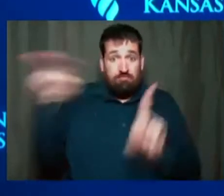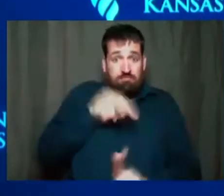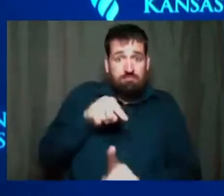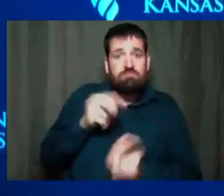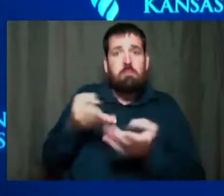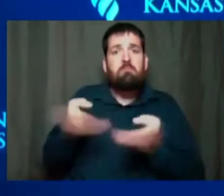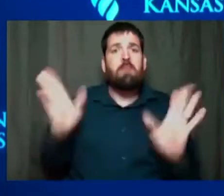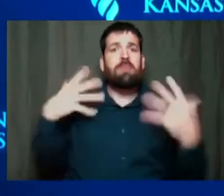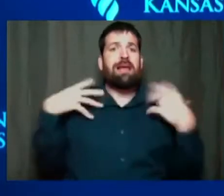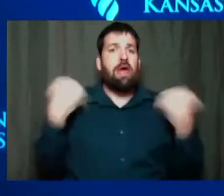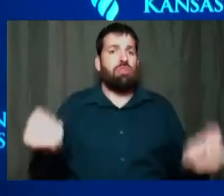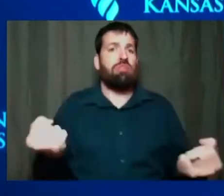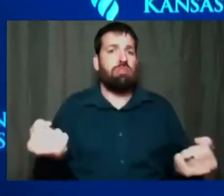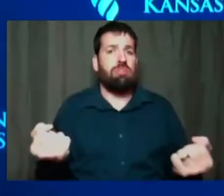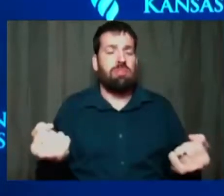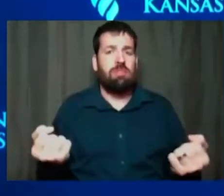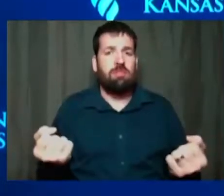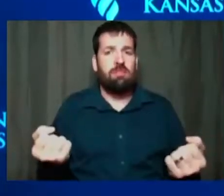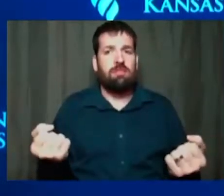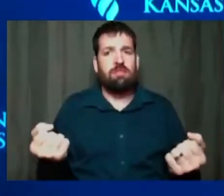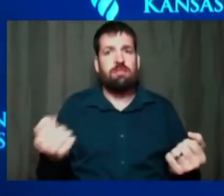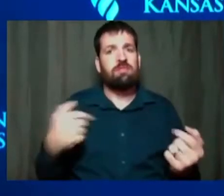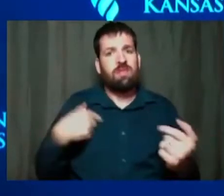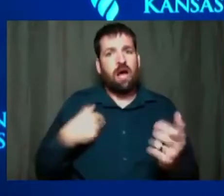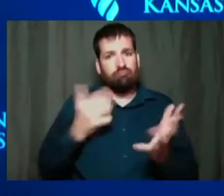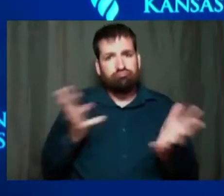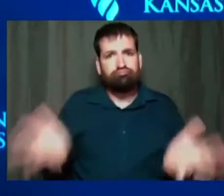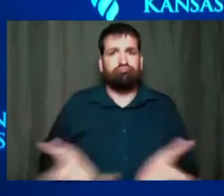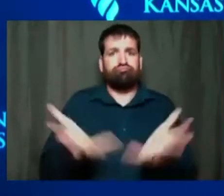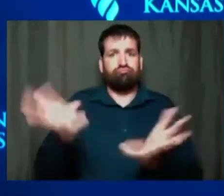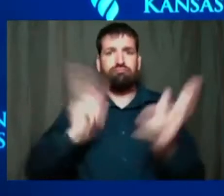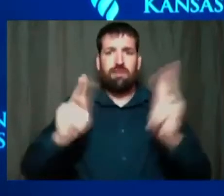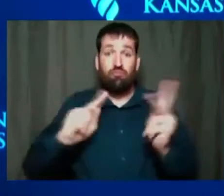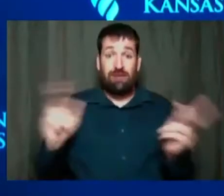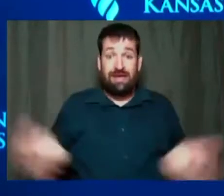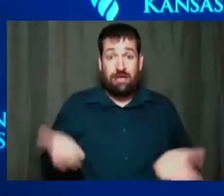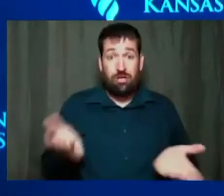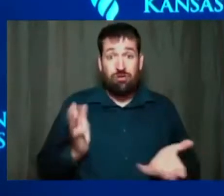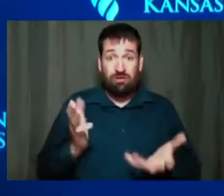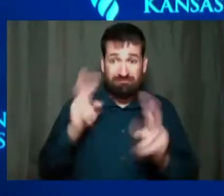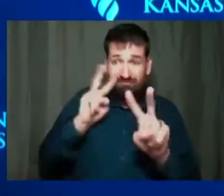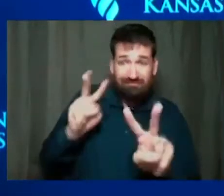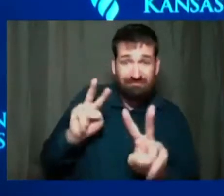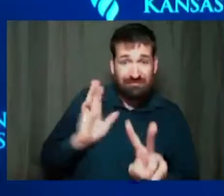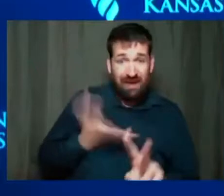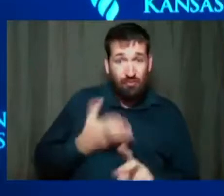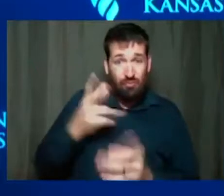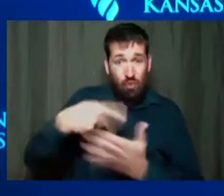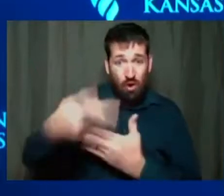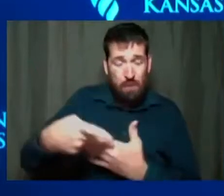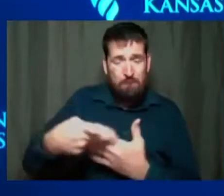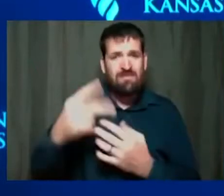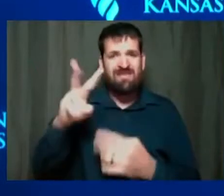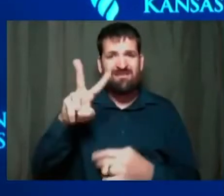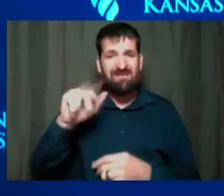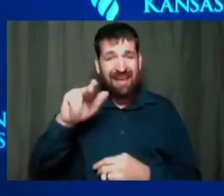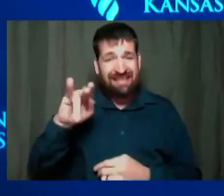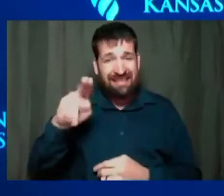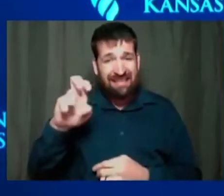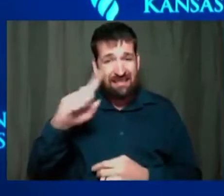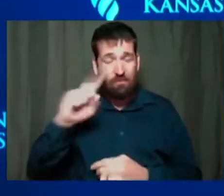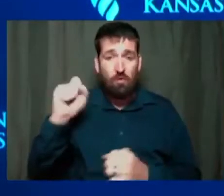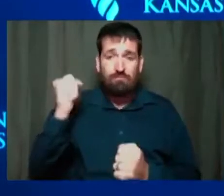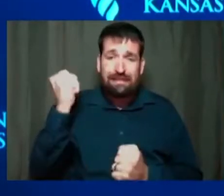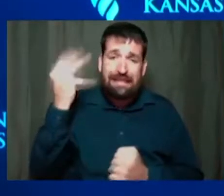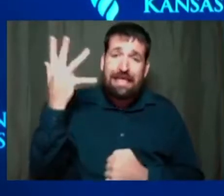health perspective, I would just urge as people hear our program to remember that vaccines have been around for so many generations that have saved